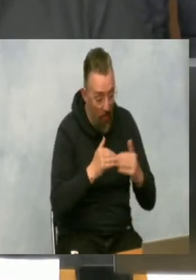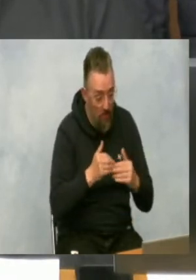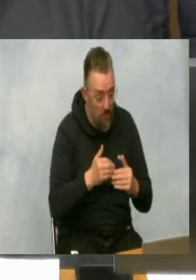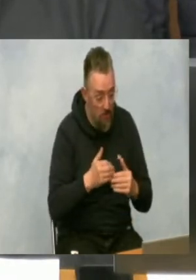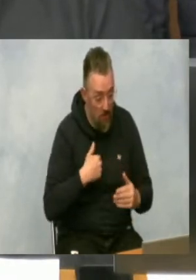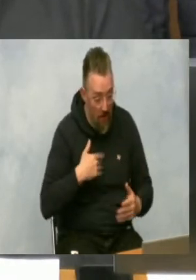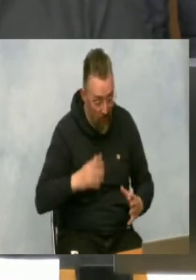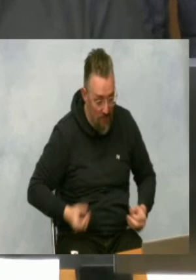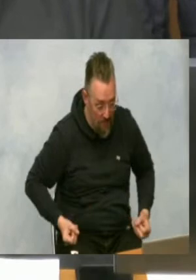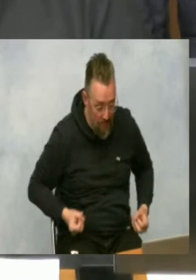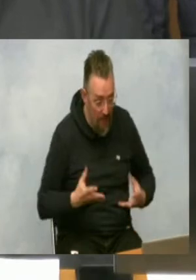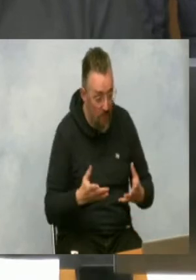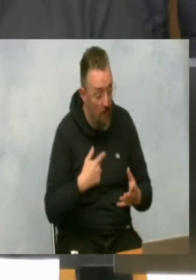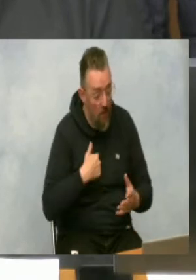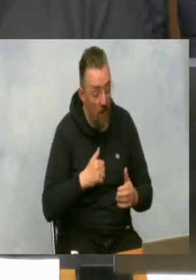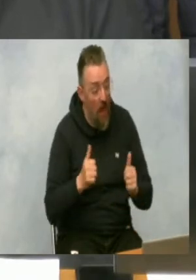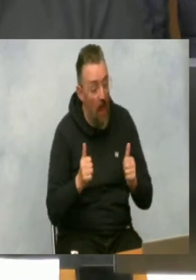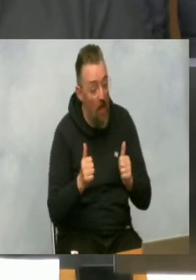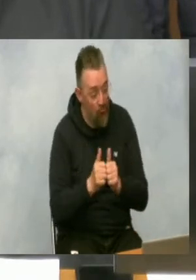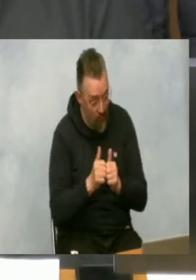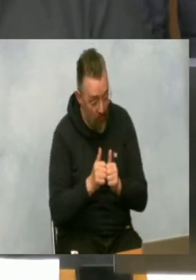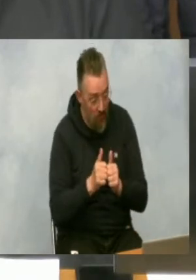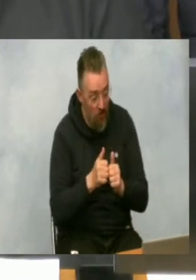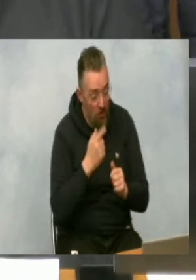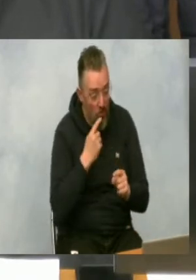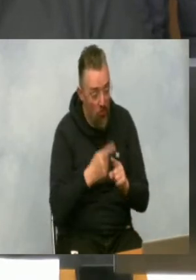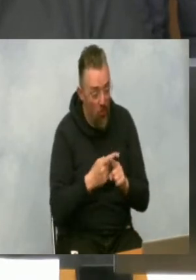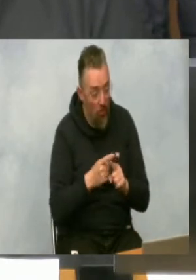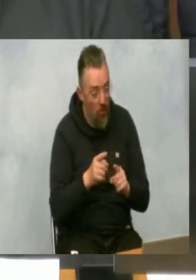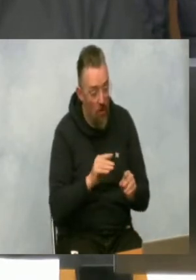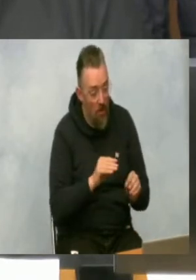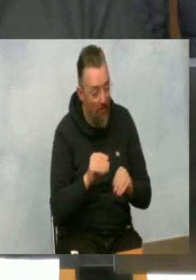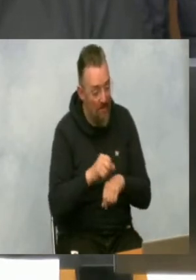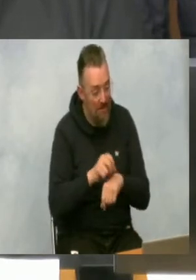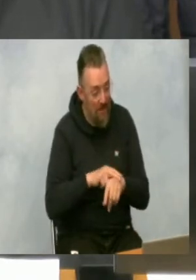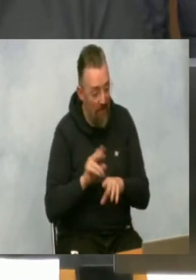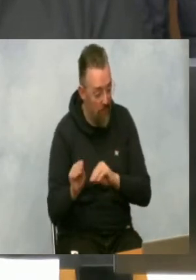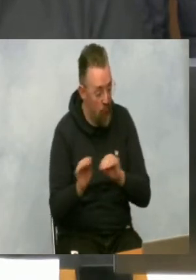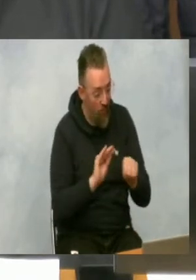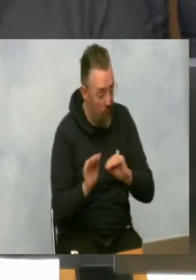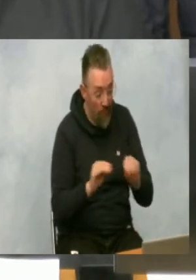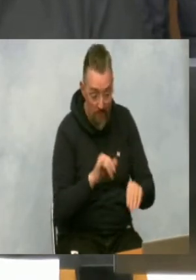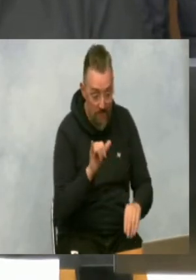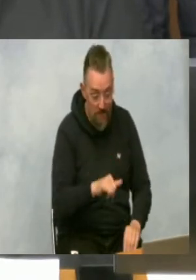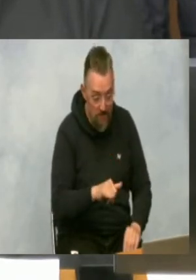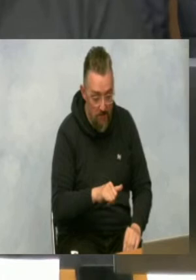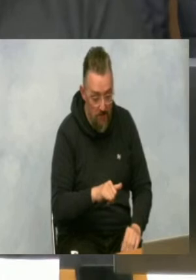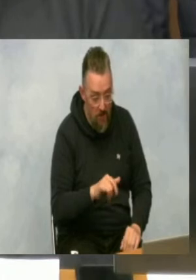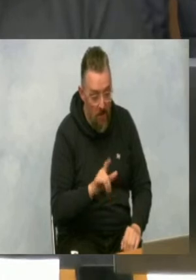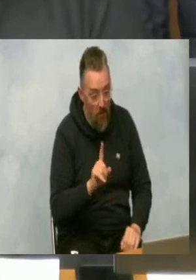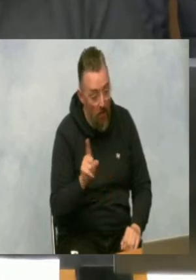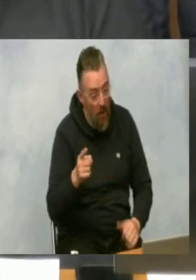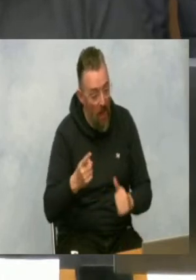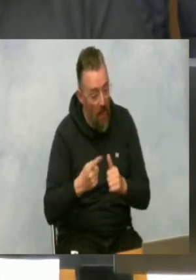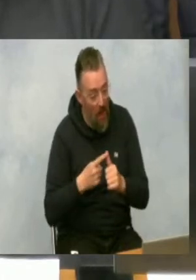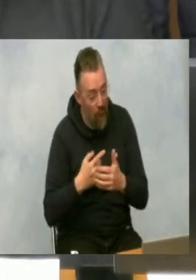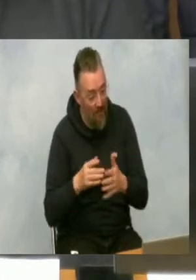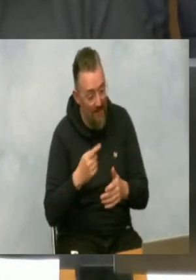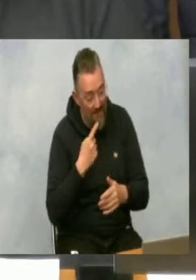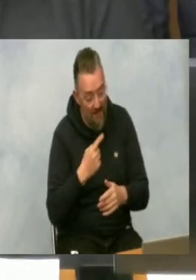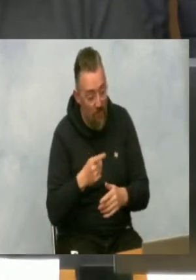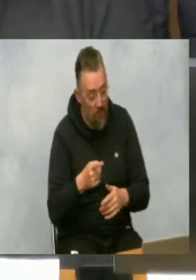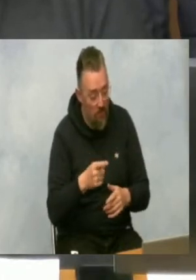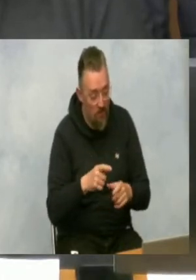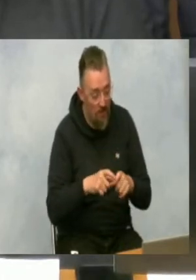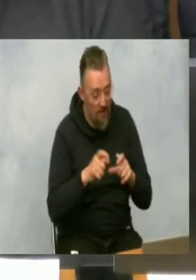money. And I agree with you entirely about moving the staff across, but with what Andrea said, but you would still